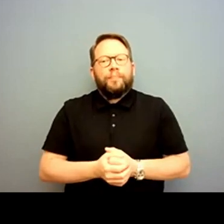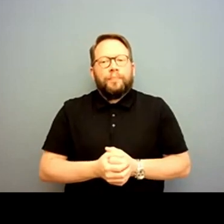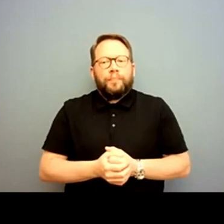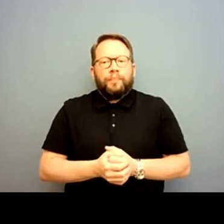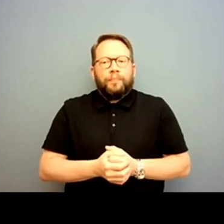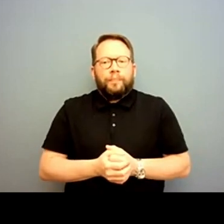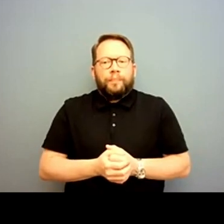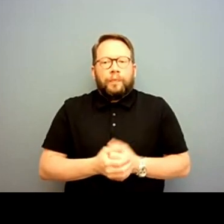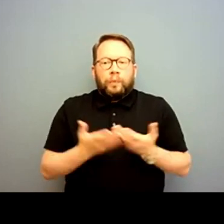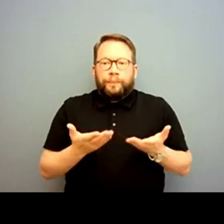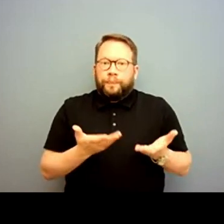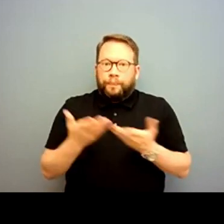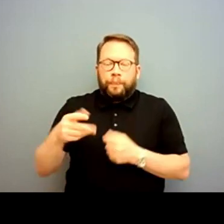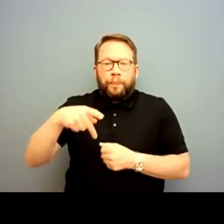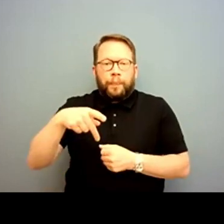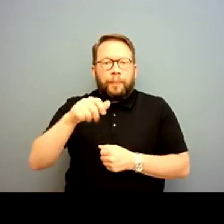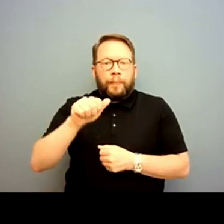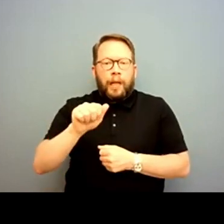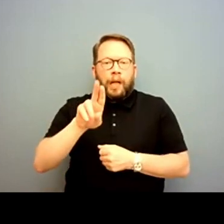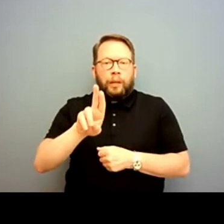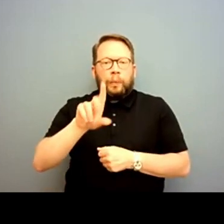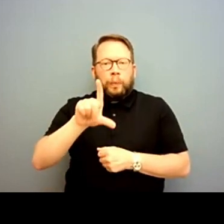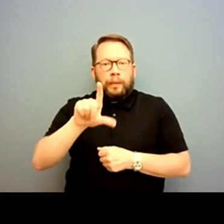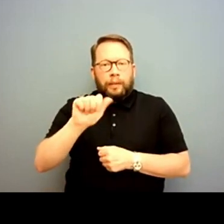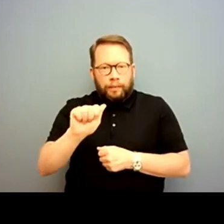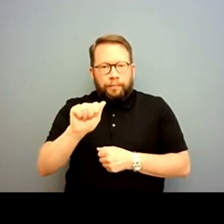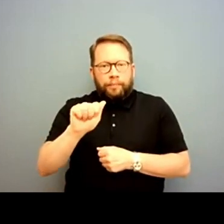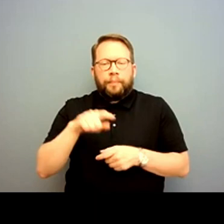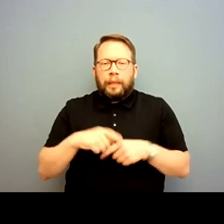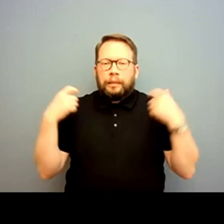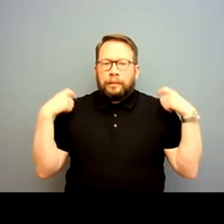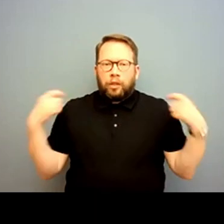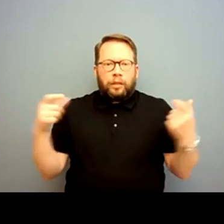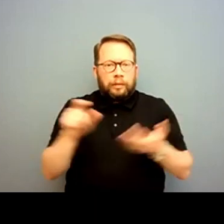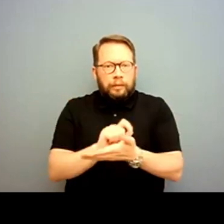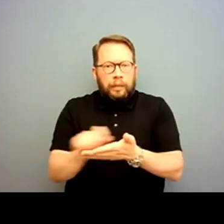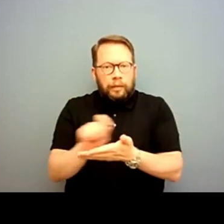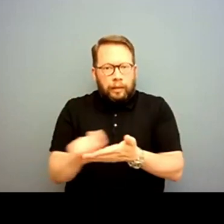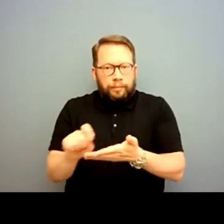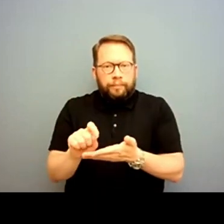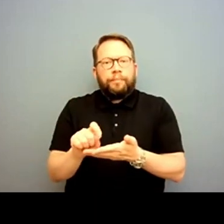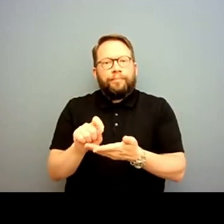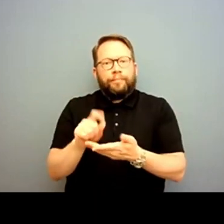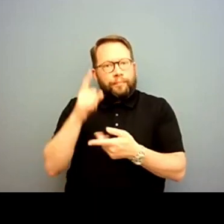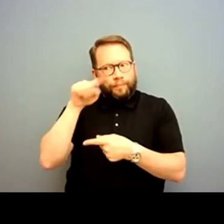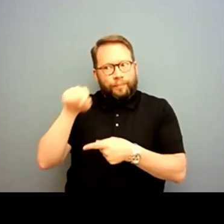Secretary General of the Nordic Council of Ministers, Mrs. Paula Lehtomäki.